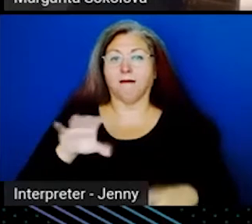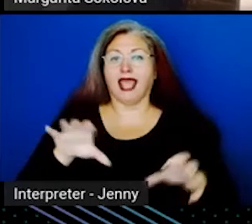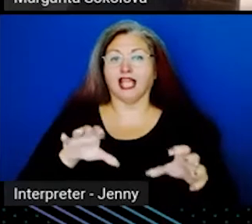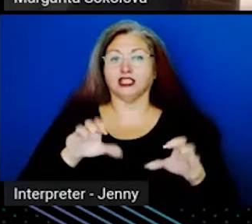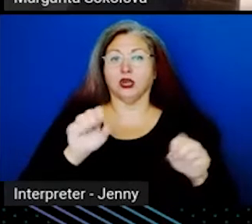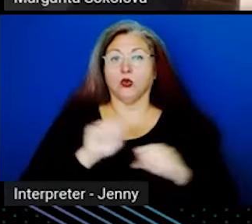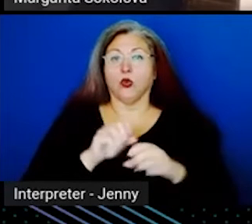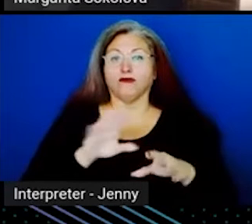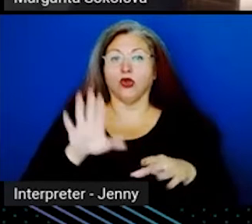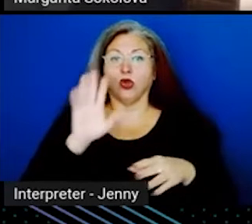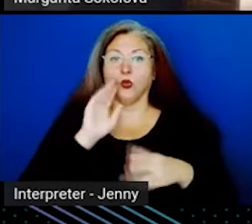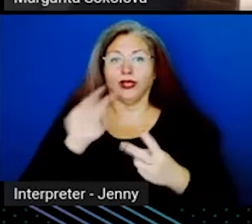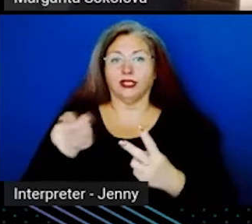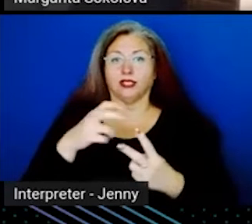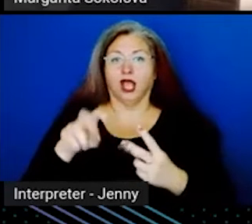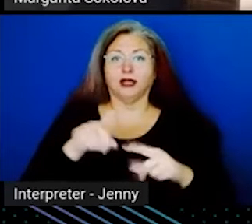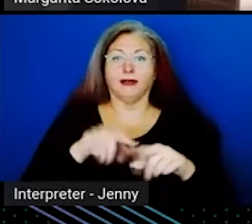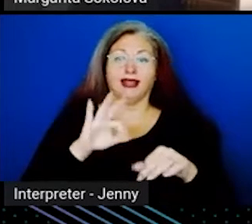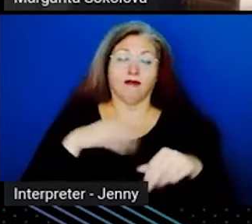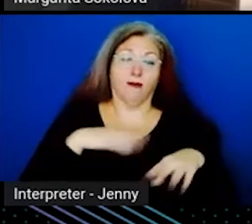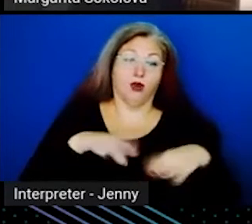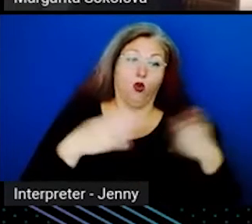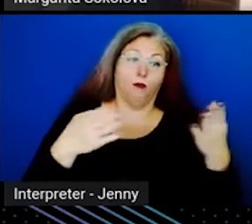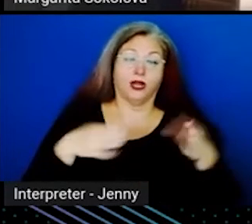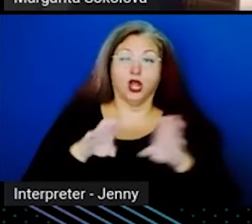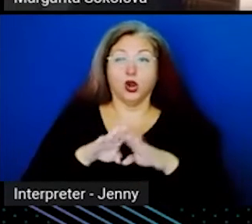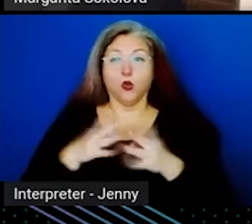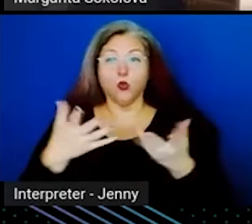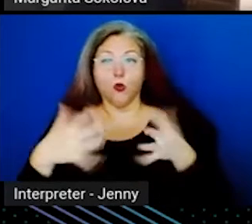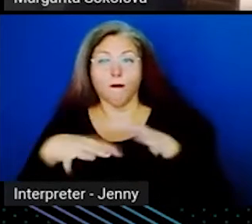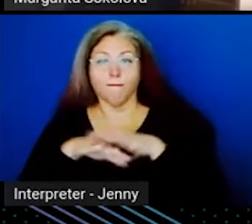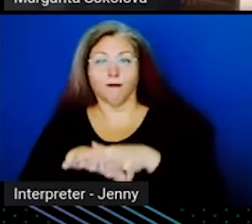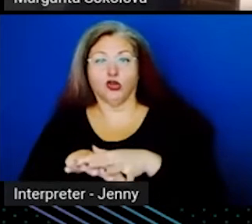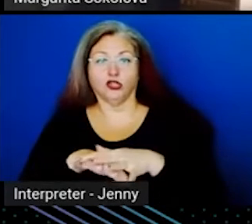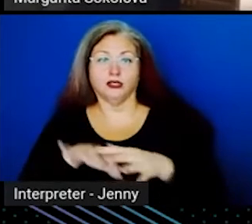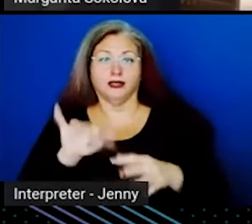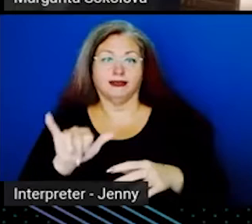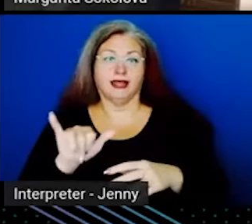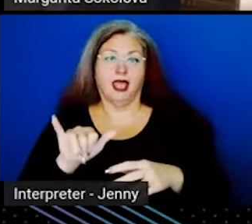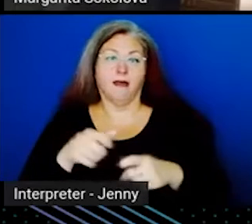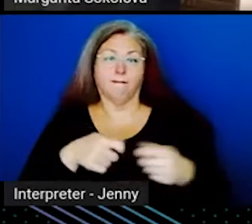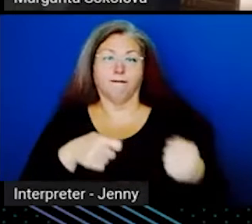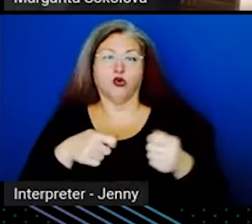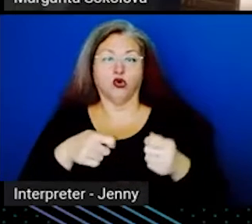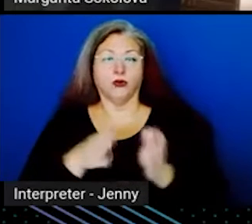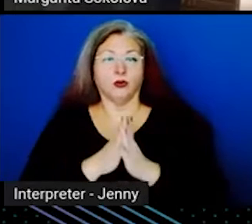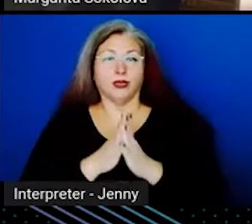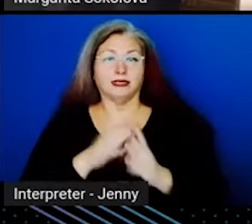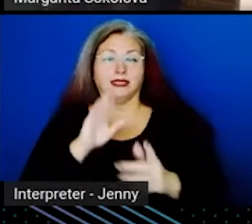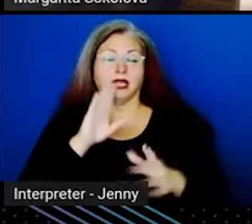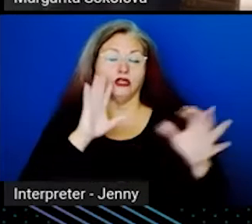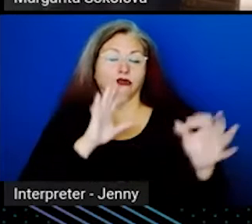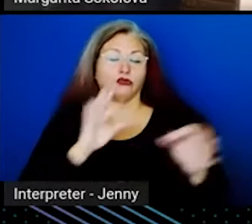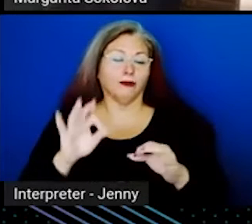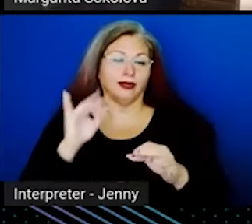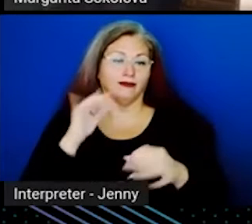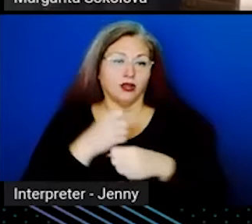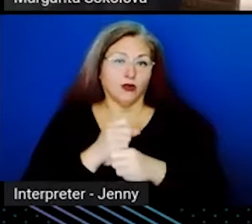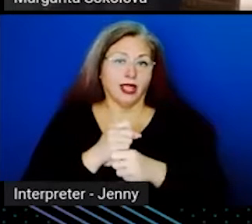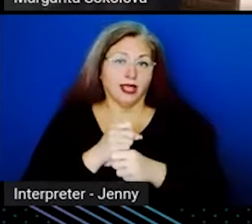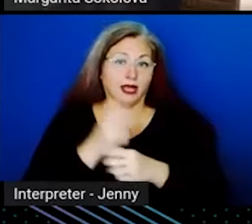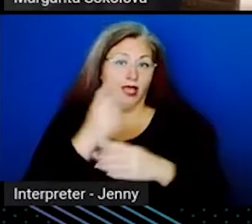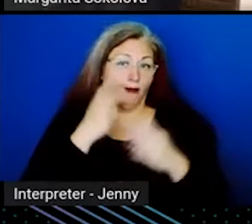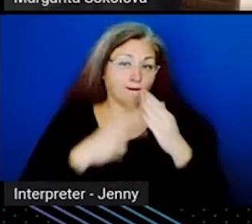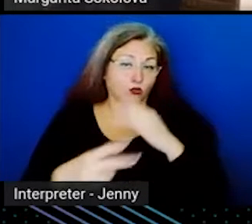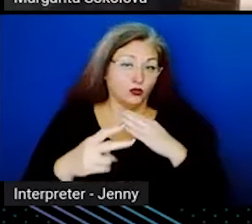I'm opening, closing, or merging a pull request. And that'll determine whether I'm creating a preview